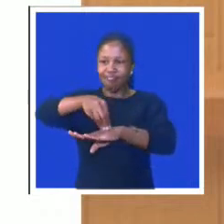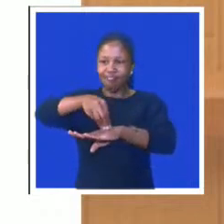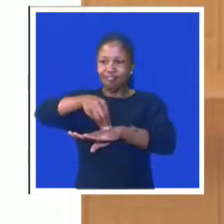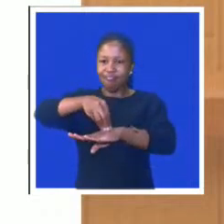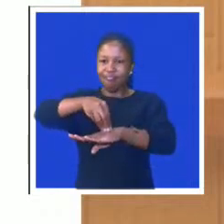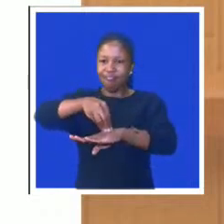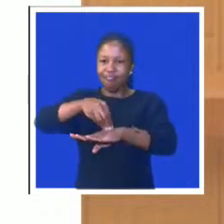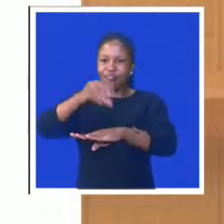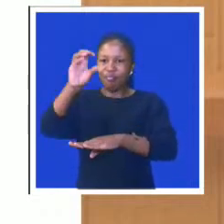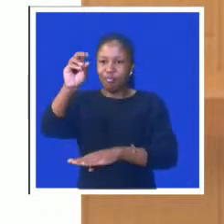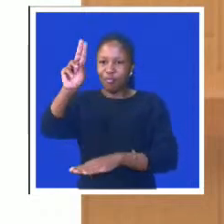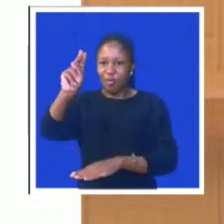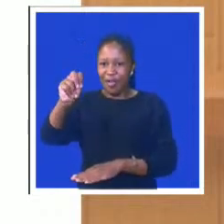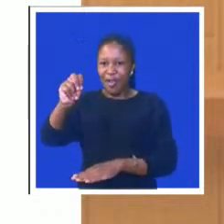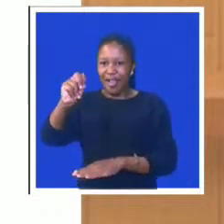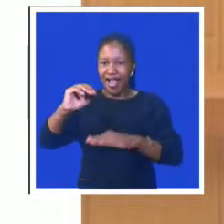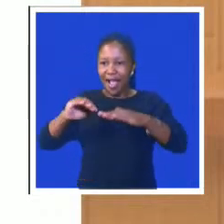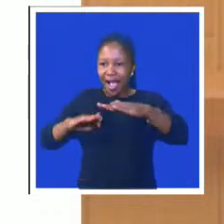under,